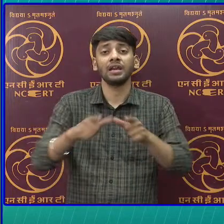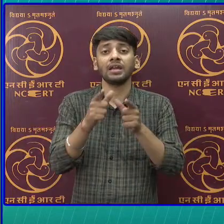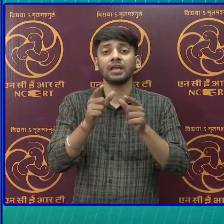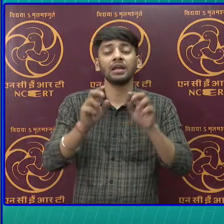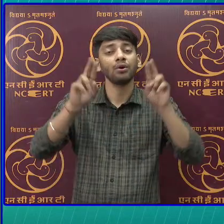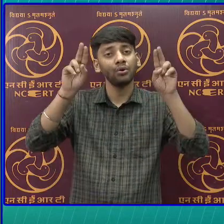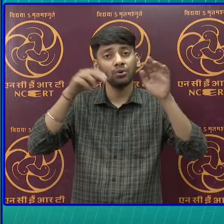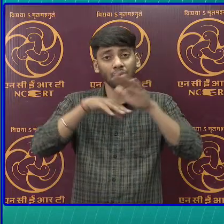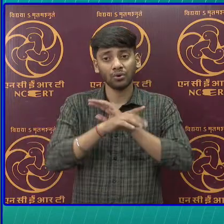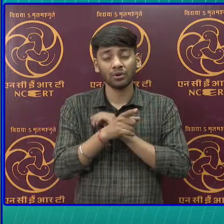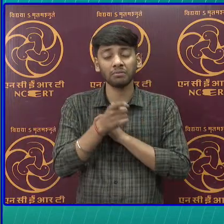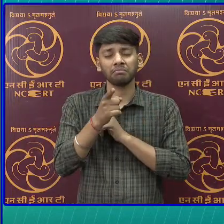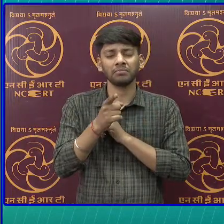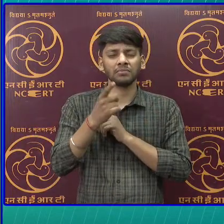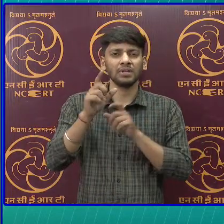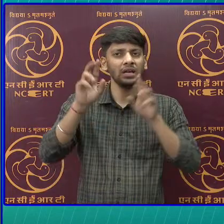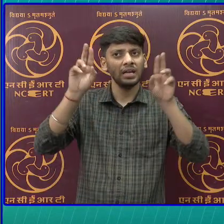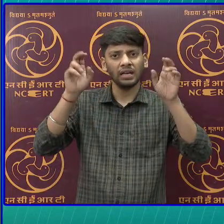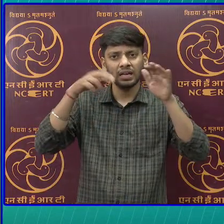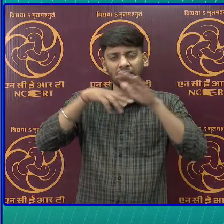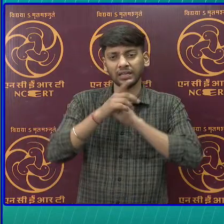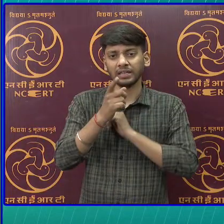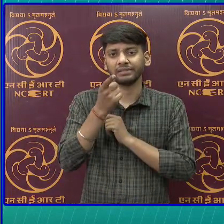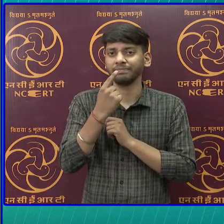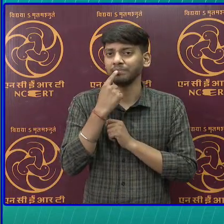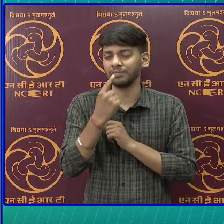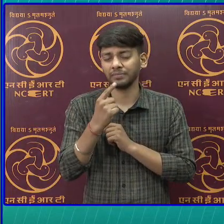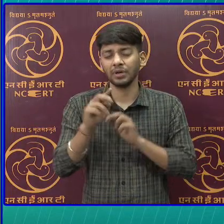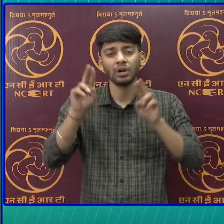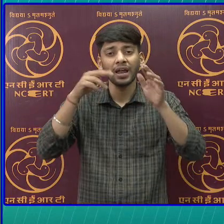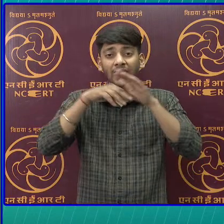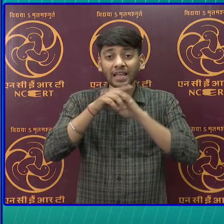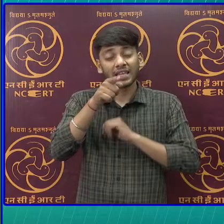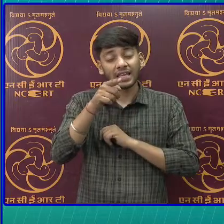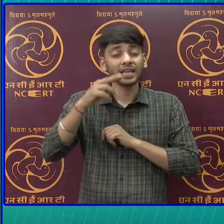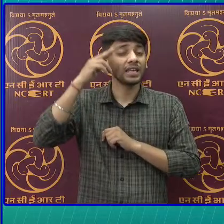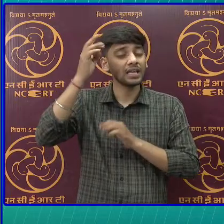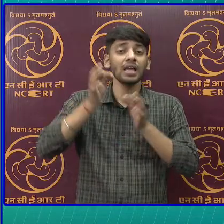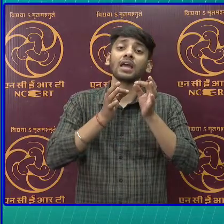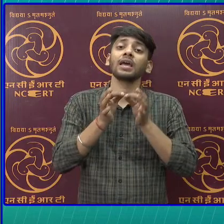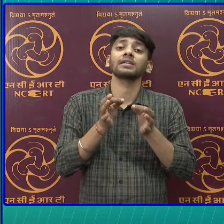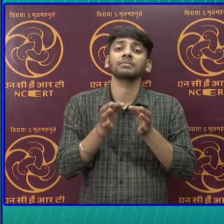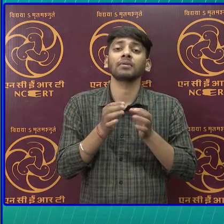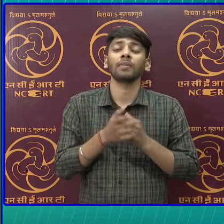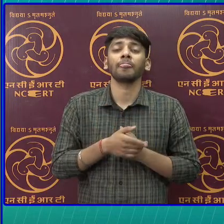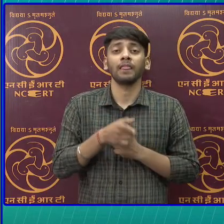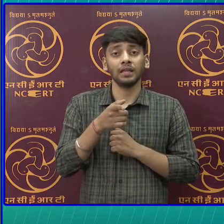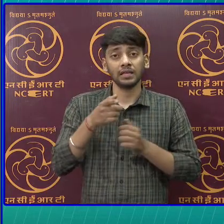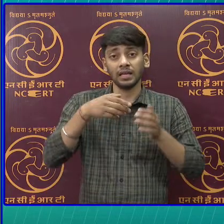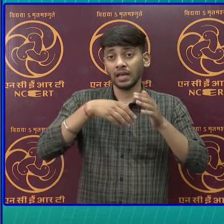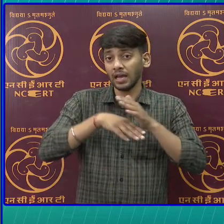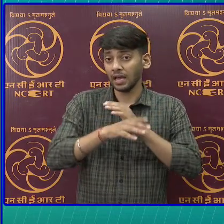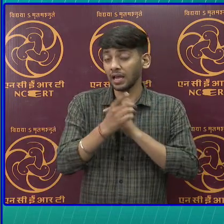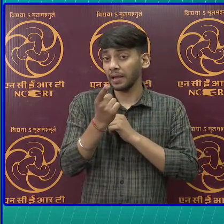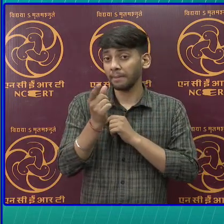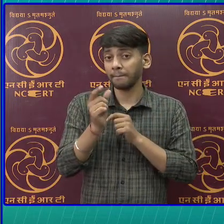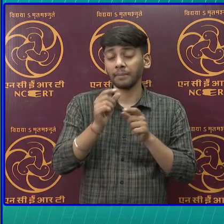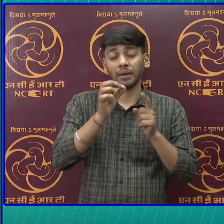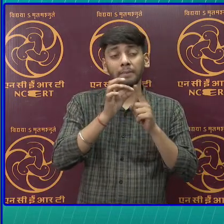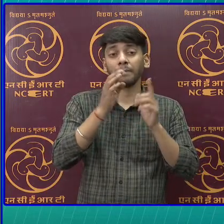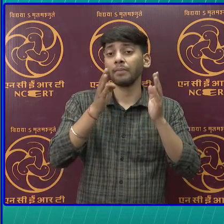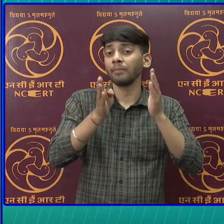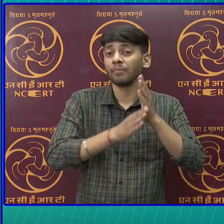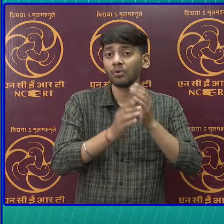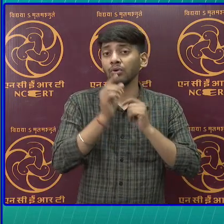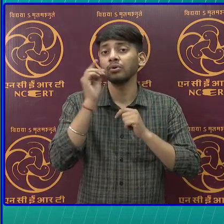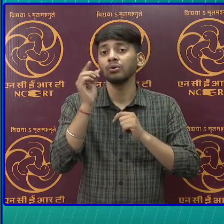oh, something is there like on killing Right, or right. to kill a tree, but nothing is like that. Here poet uses ironic tone.